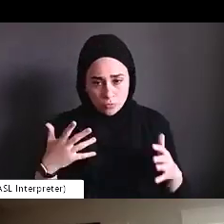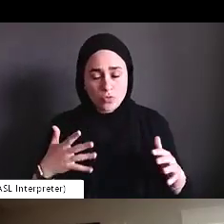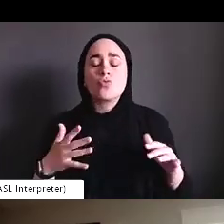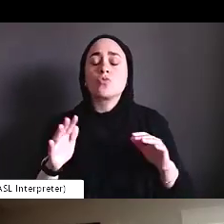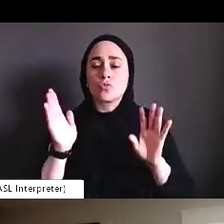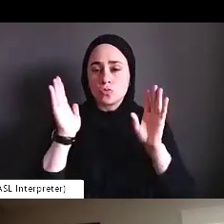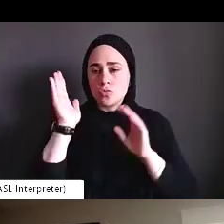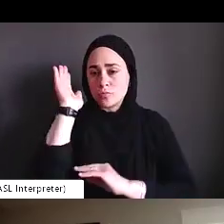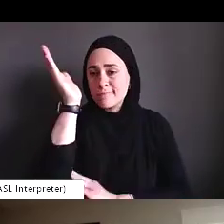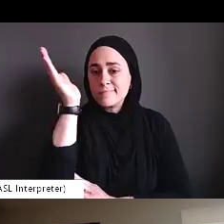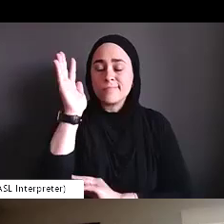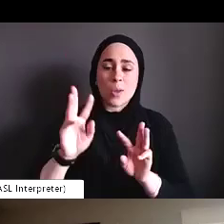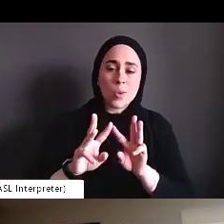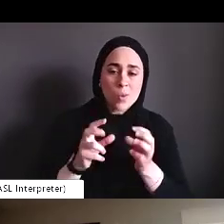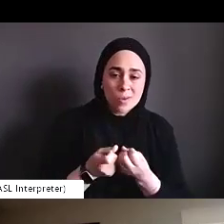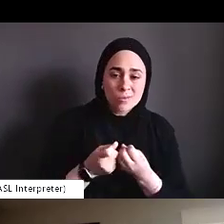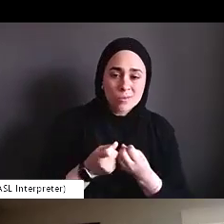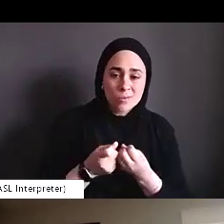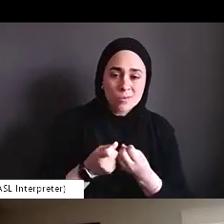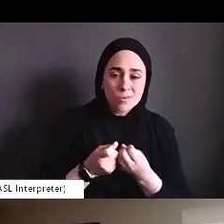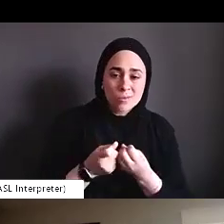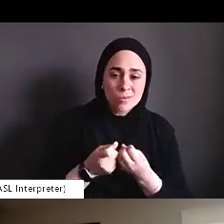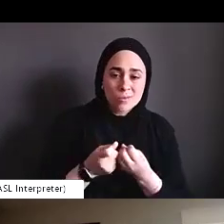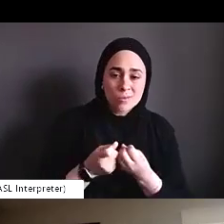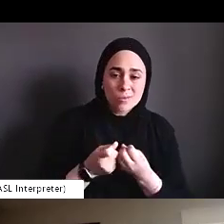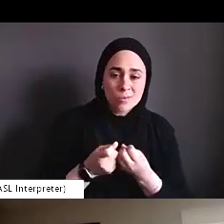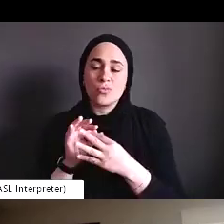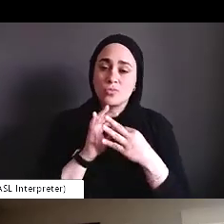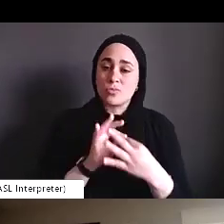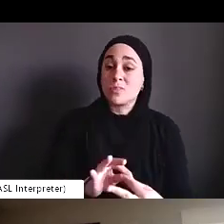on abuse and also on ageism.